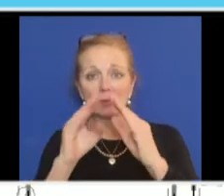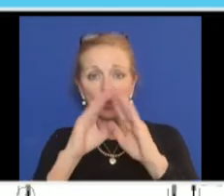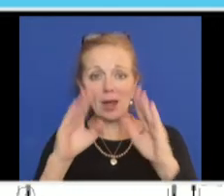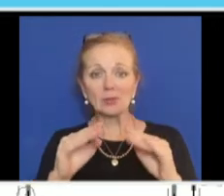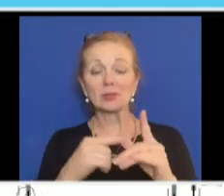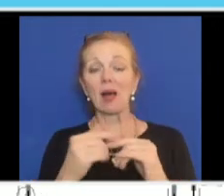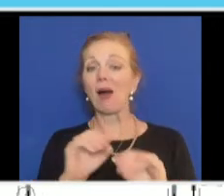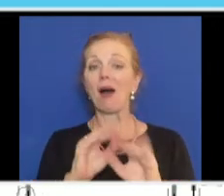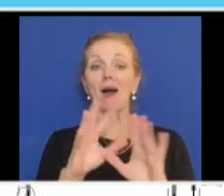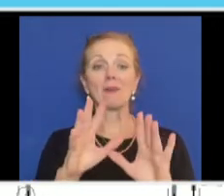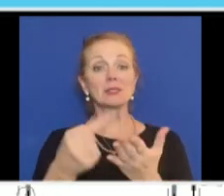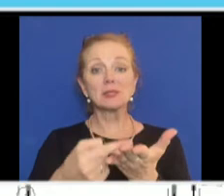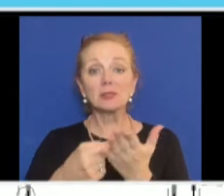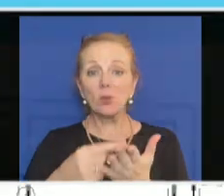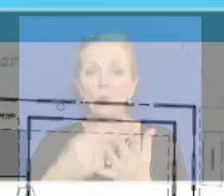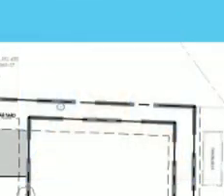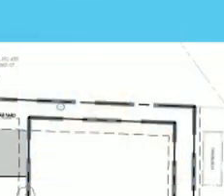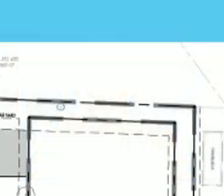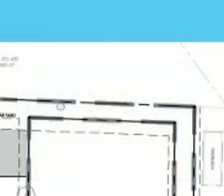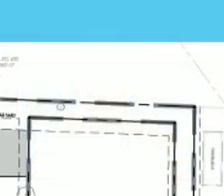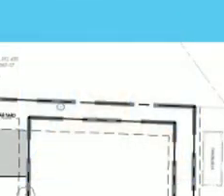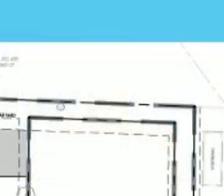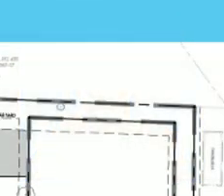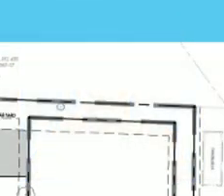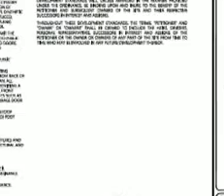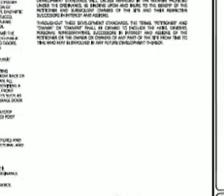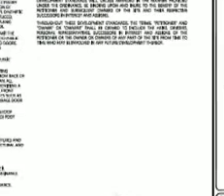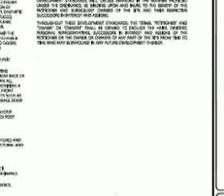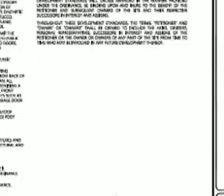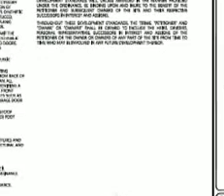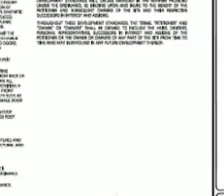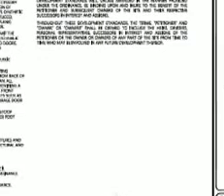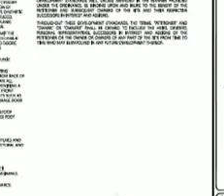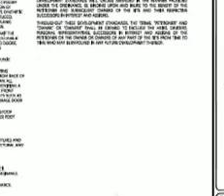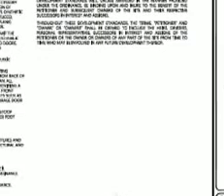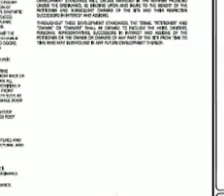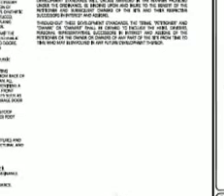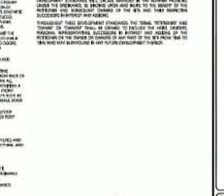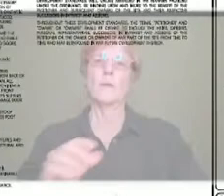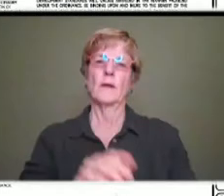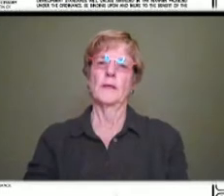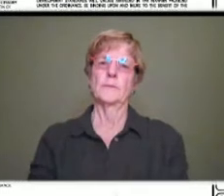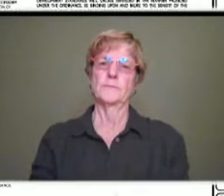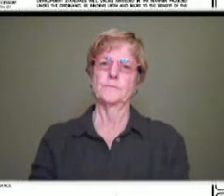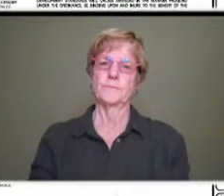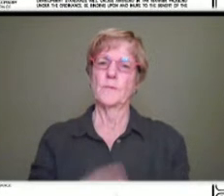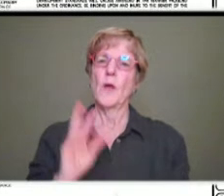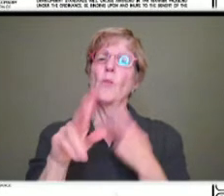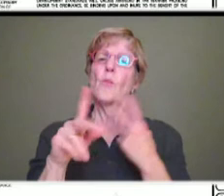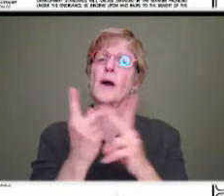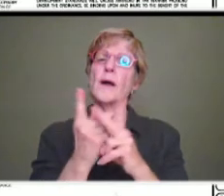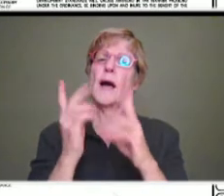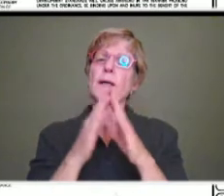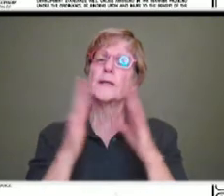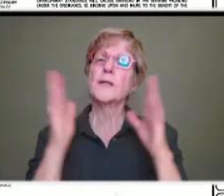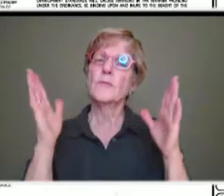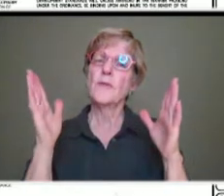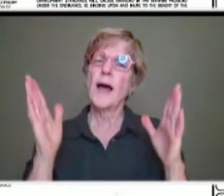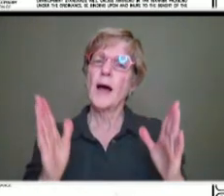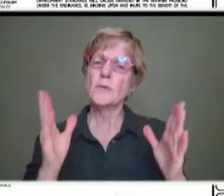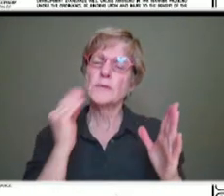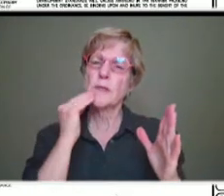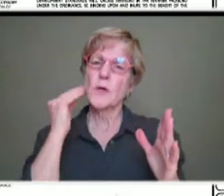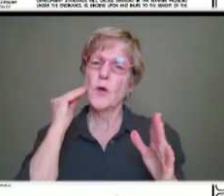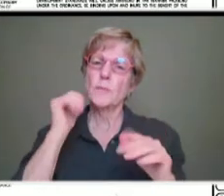discussion over what type of housing type if a again I think Zone income June will automatically allow